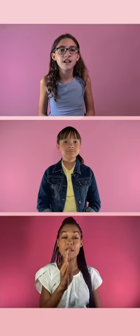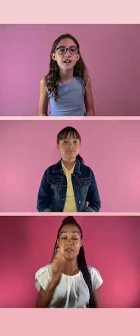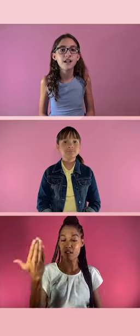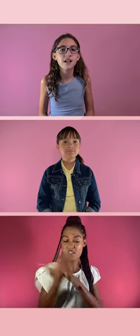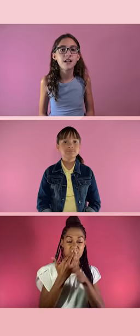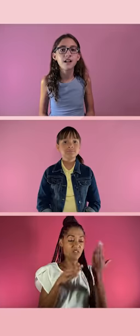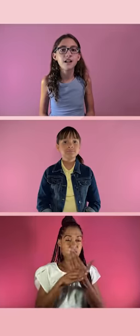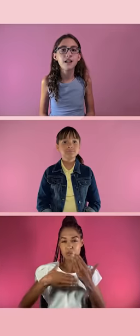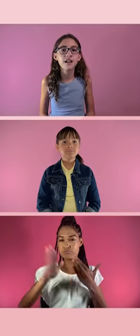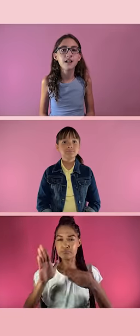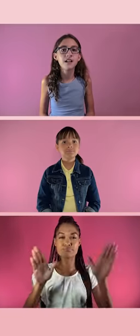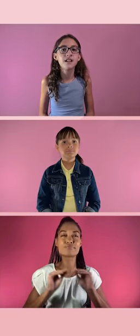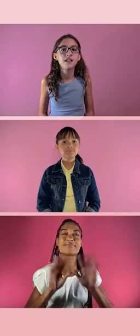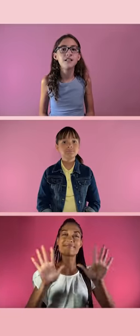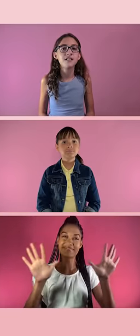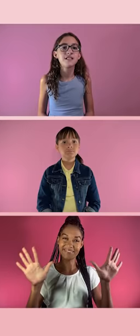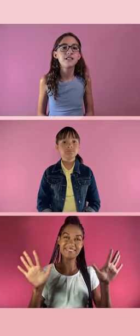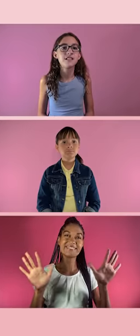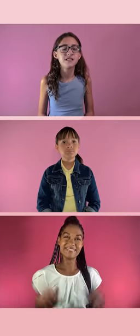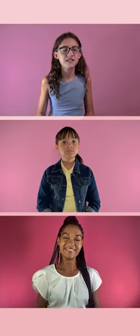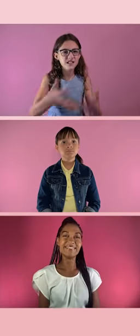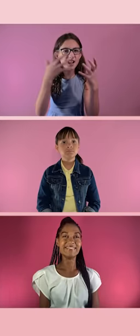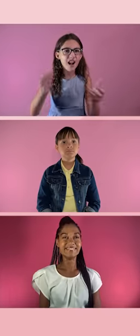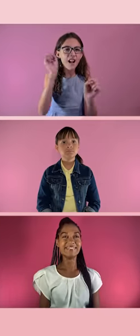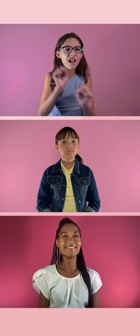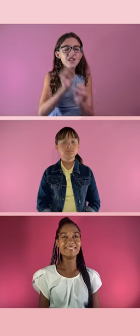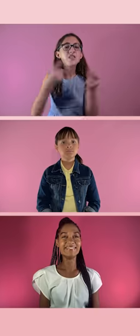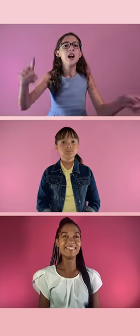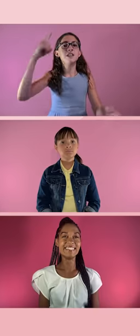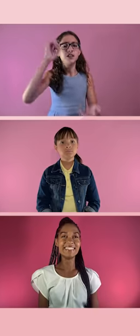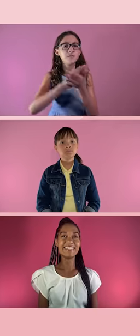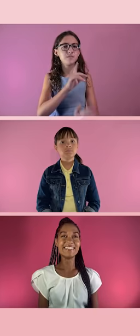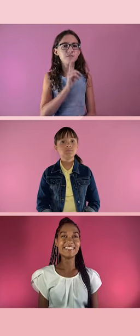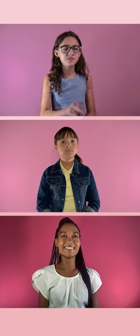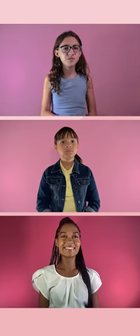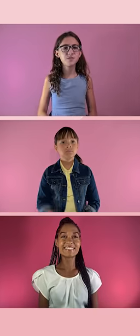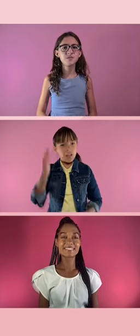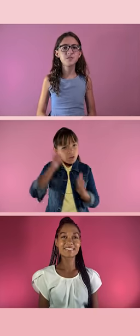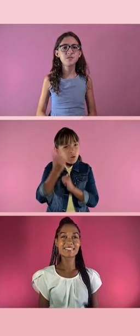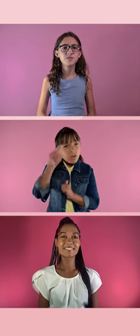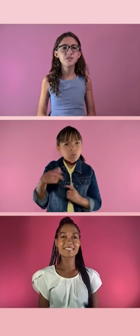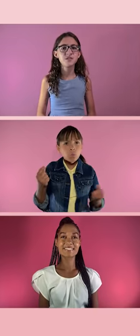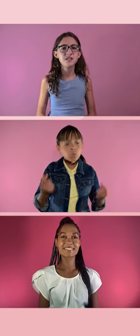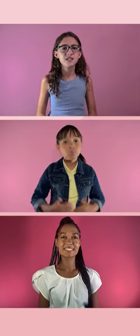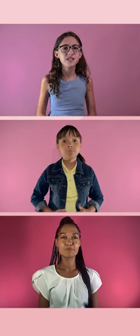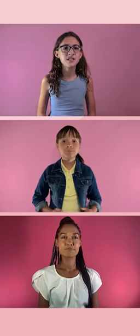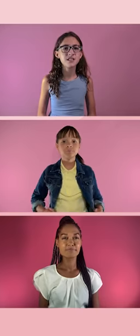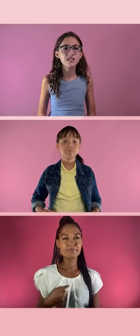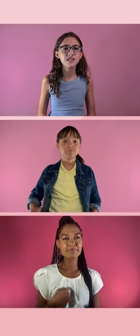and let your light chase those shadows away. It seems like a lot goes into making dreams come true. How do you know what you have to